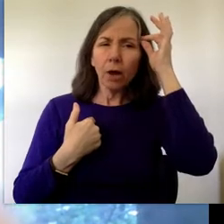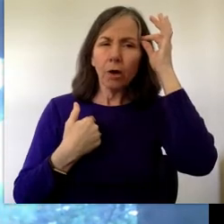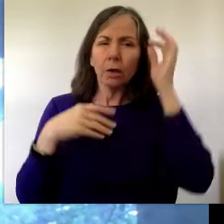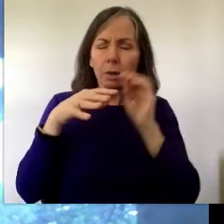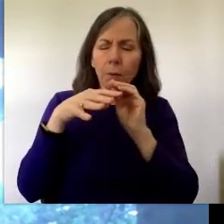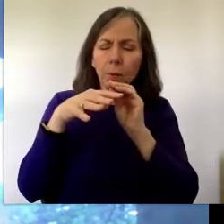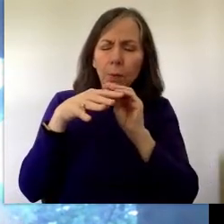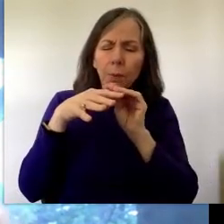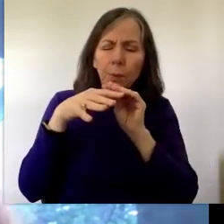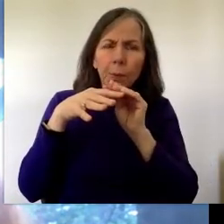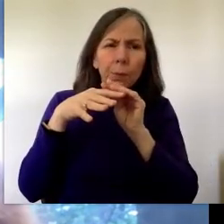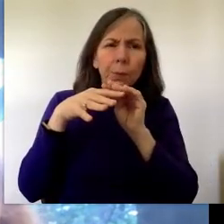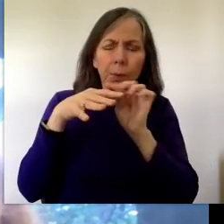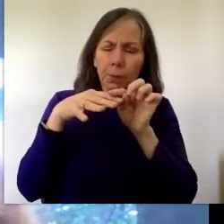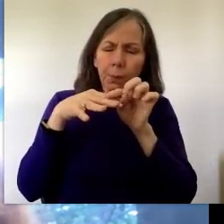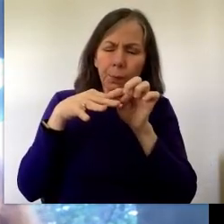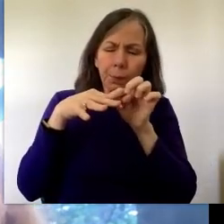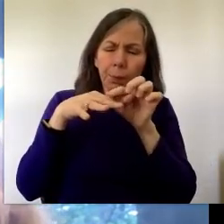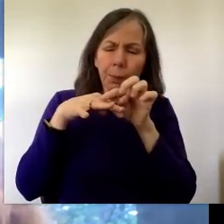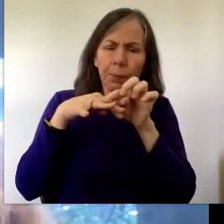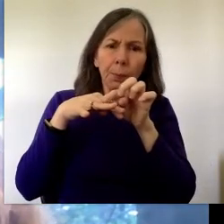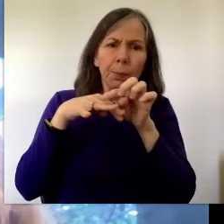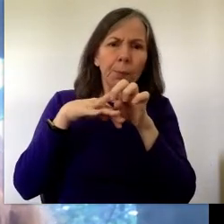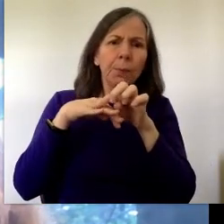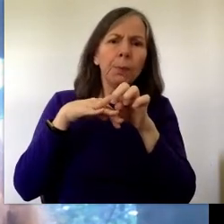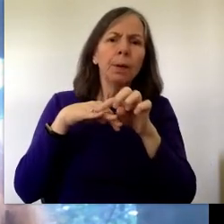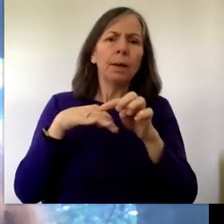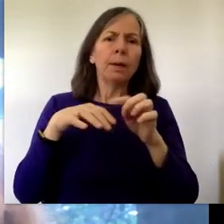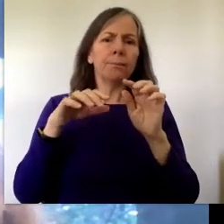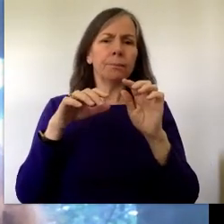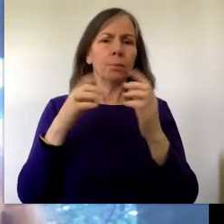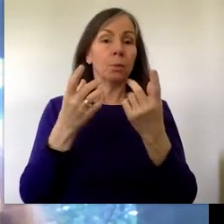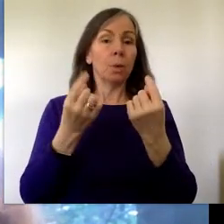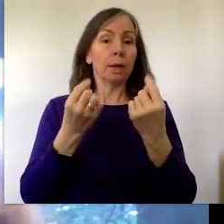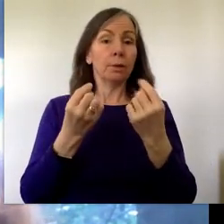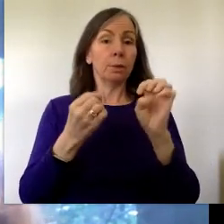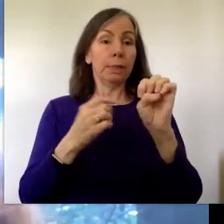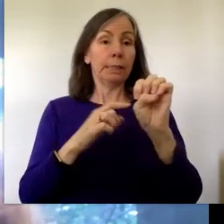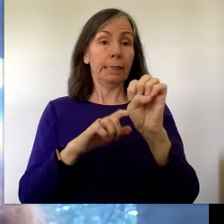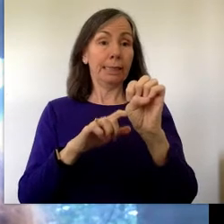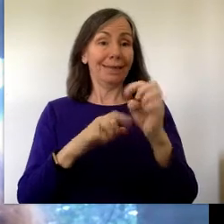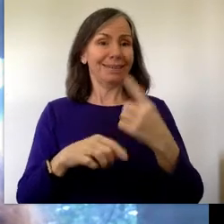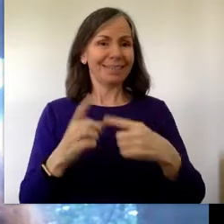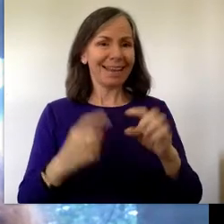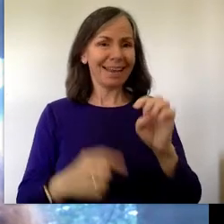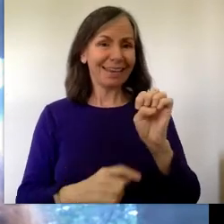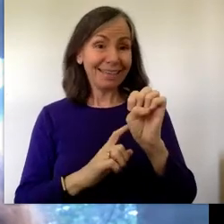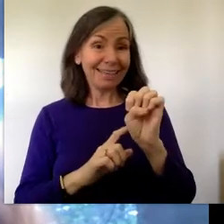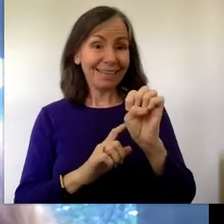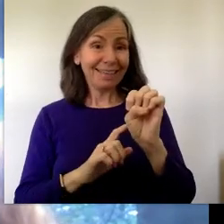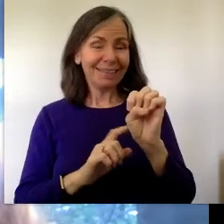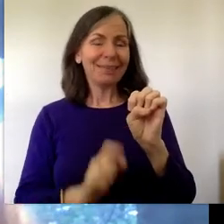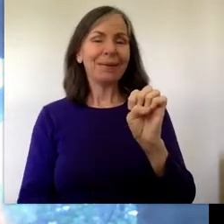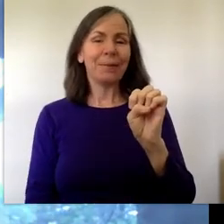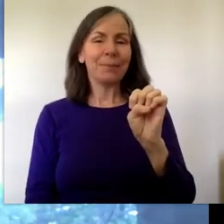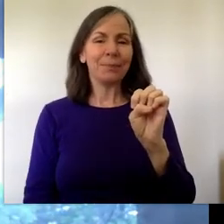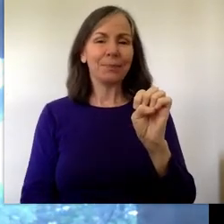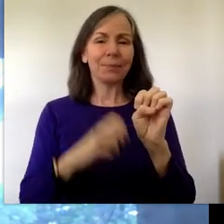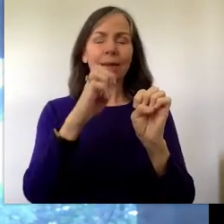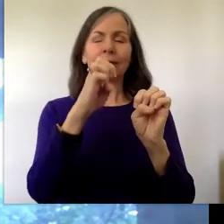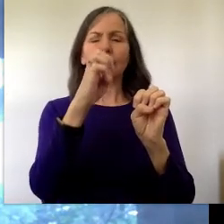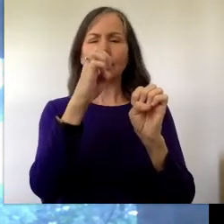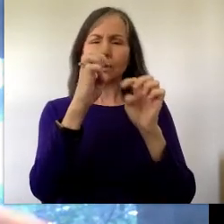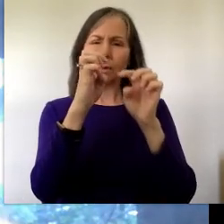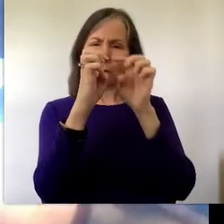this video. But what I do is like make the letter E in sign language, and then you look at the